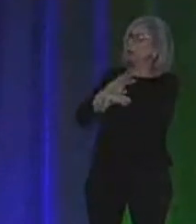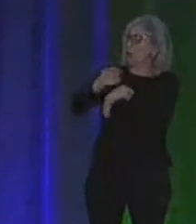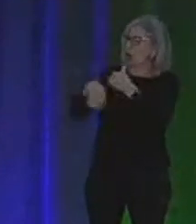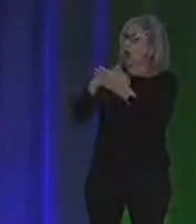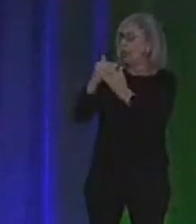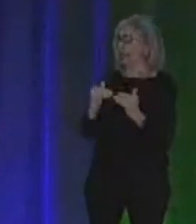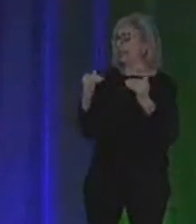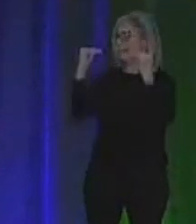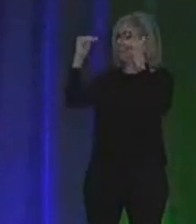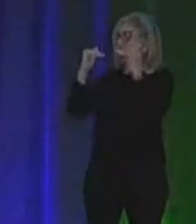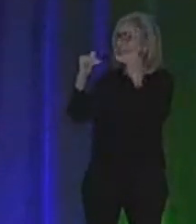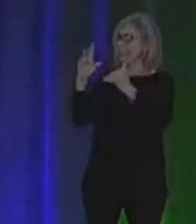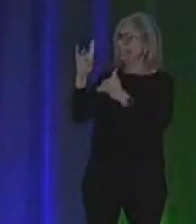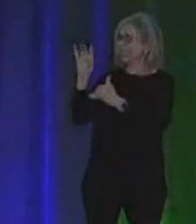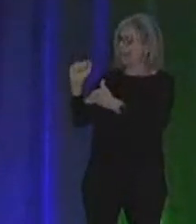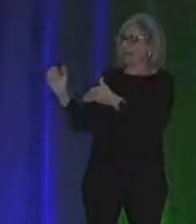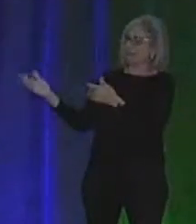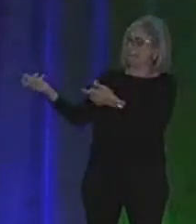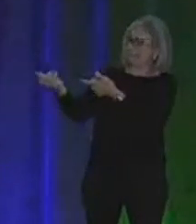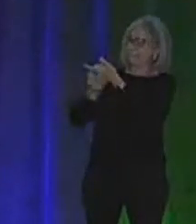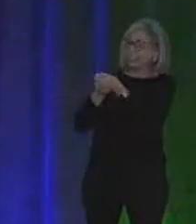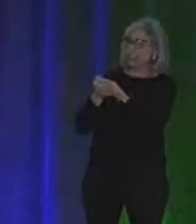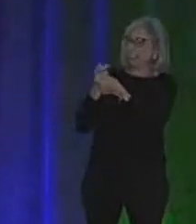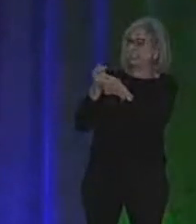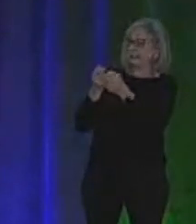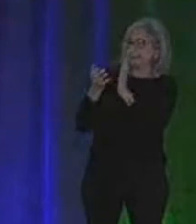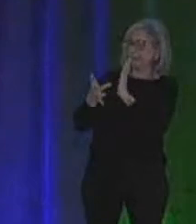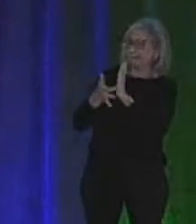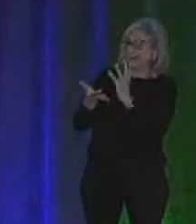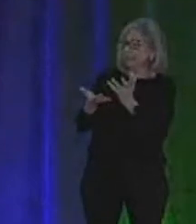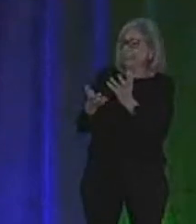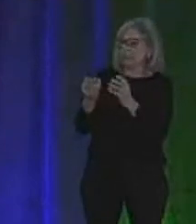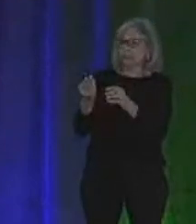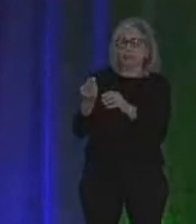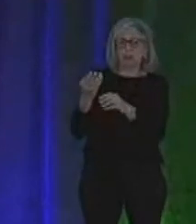advanced data fetching techniques in Next.js, like incremental